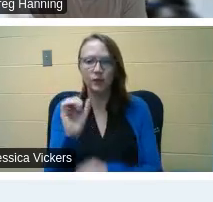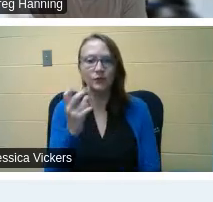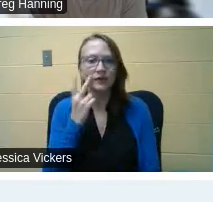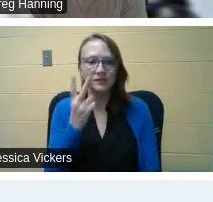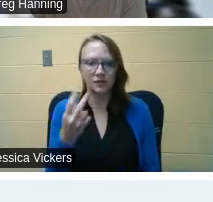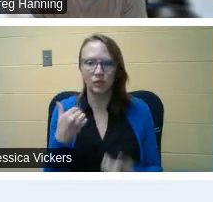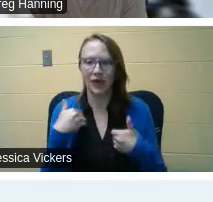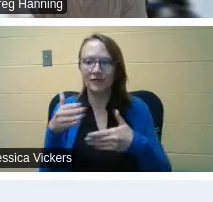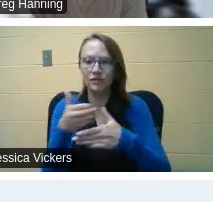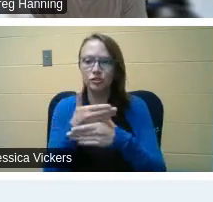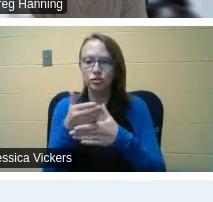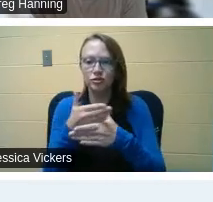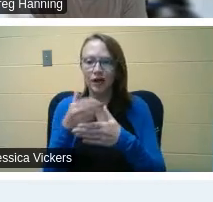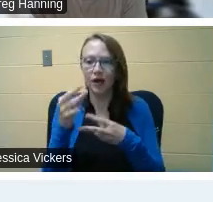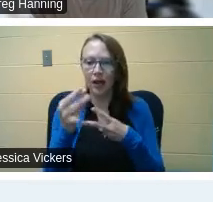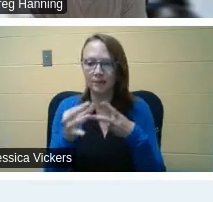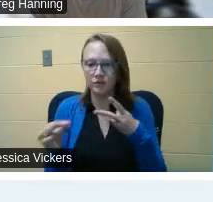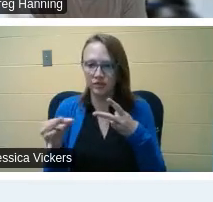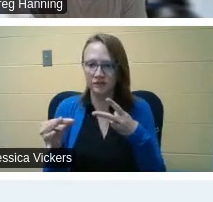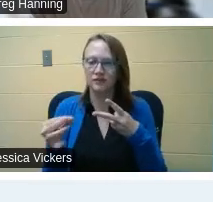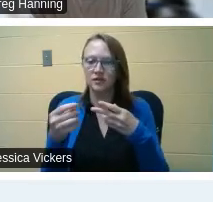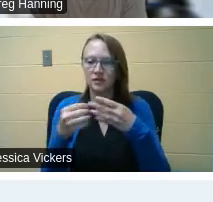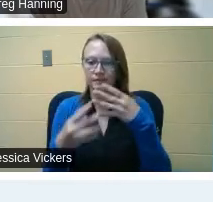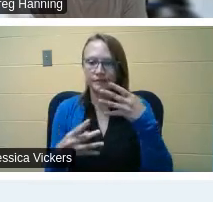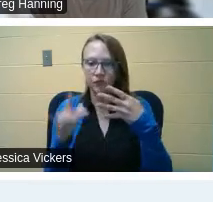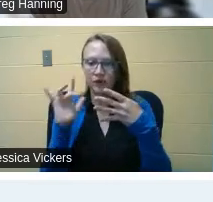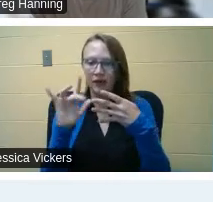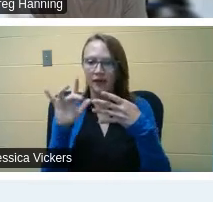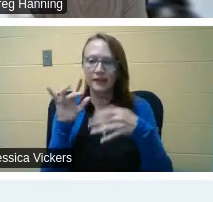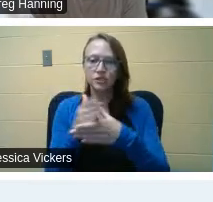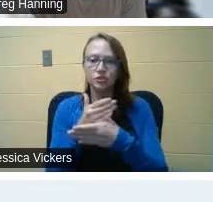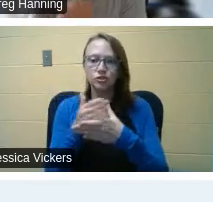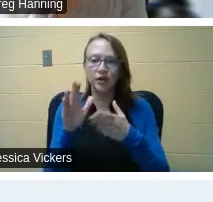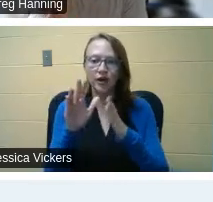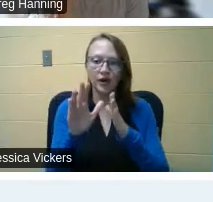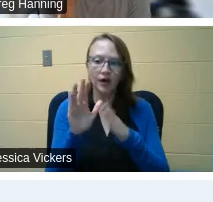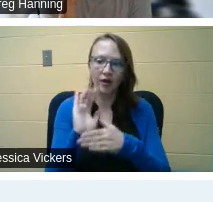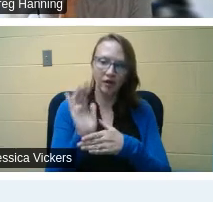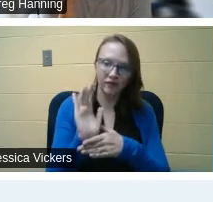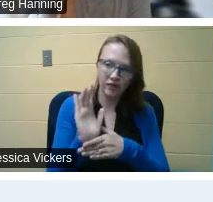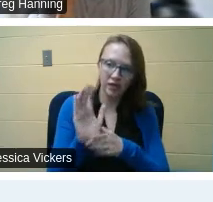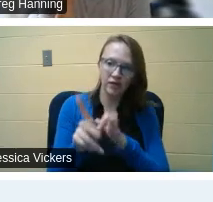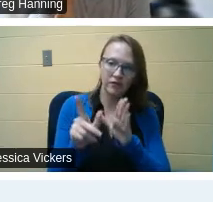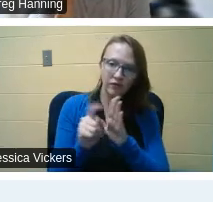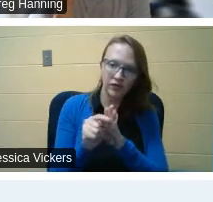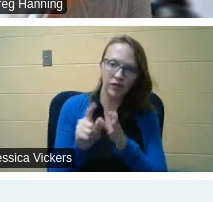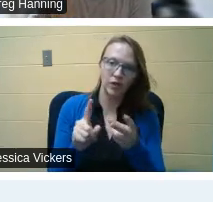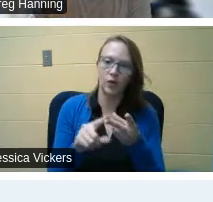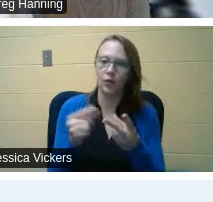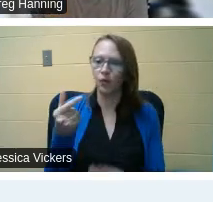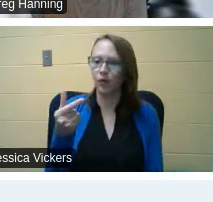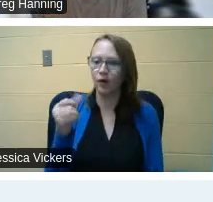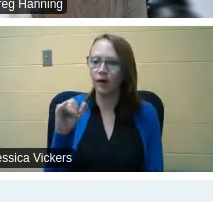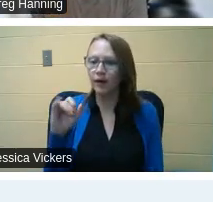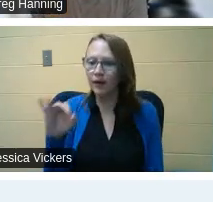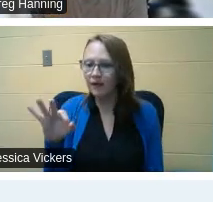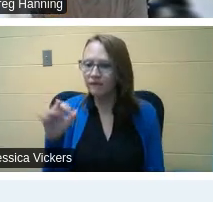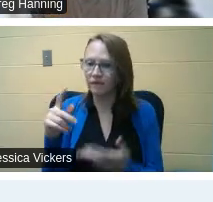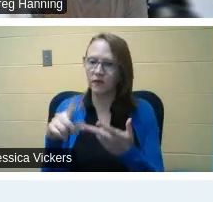share menu where you can share a video, a GIF, or a project file. And you can